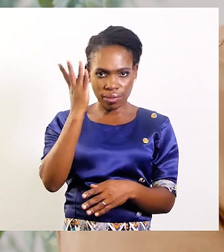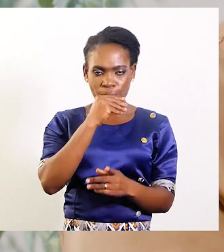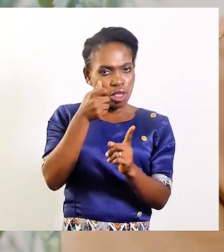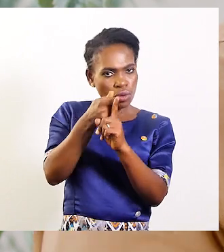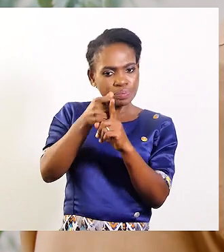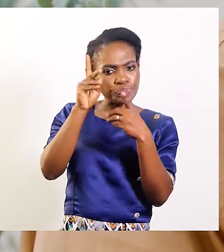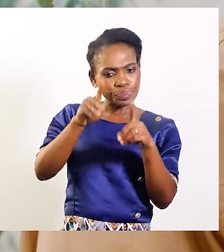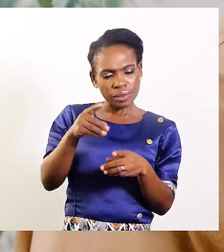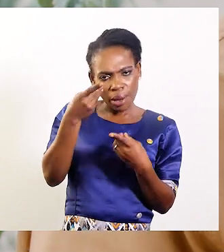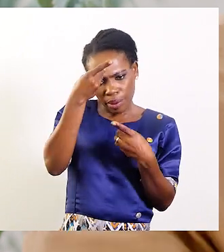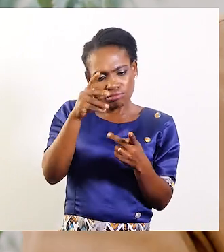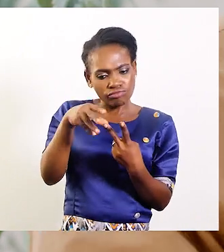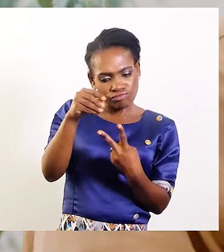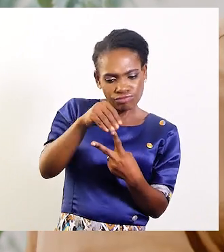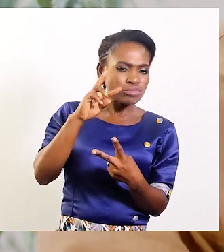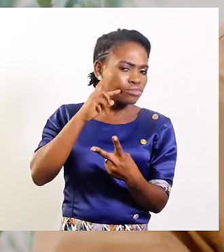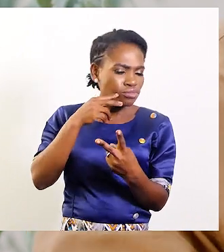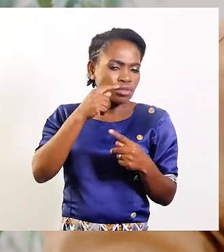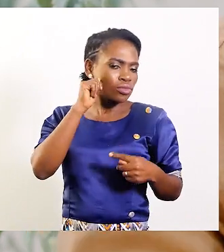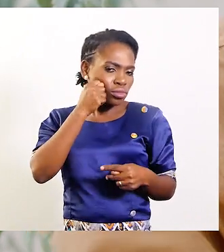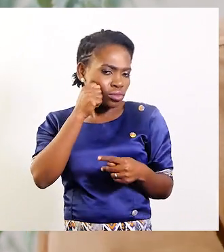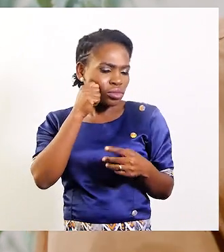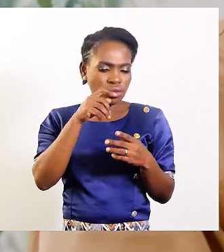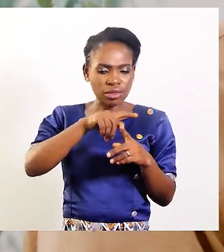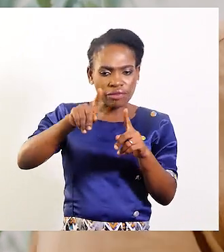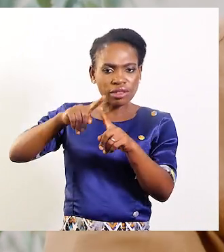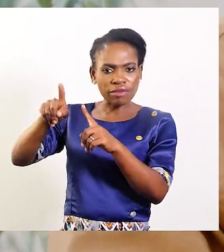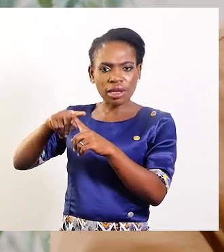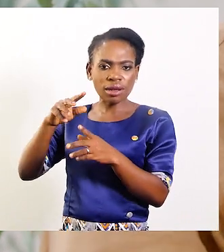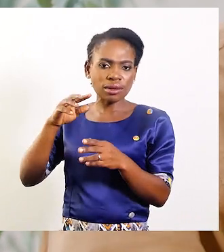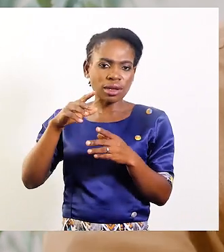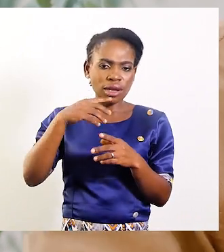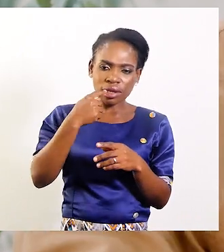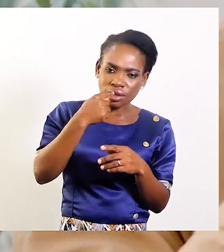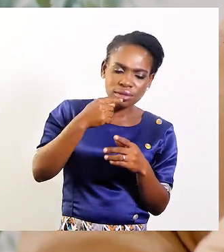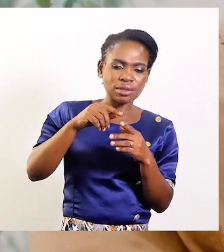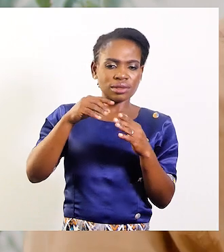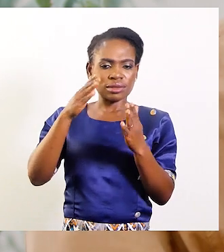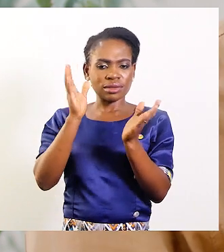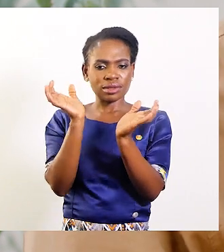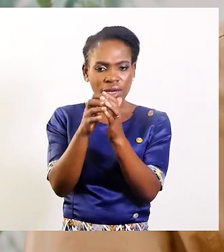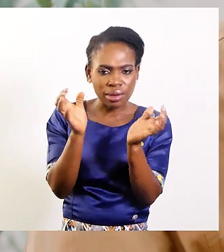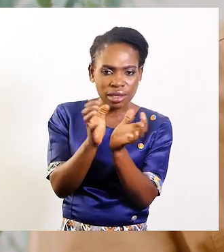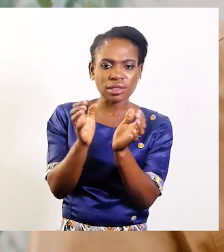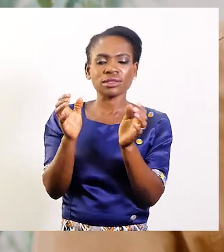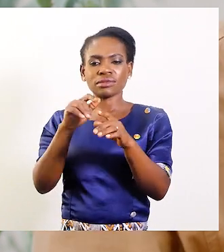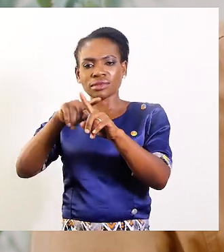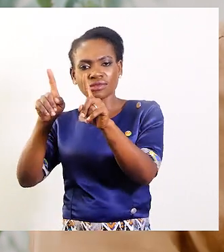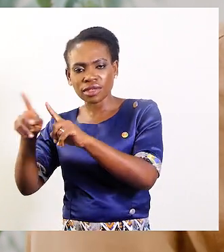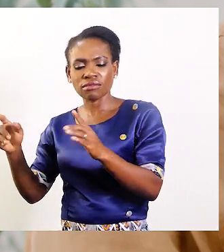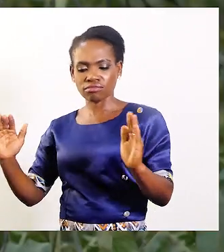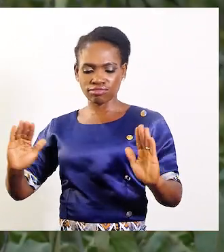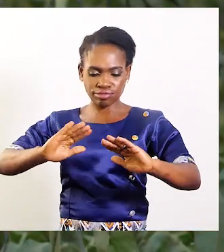you want to be put in the basket. Okay. So the tomatoes will be in there, carrots, cabbage. Yes. There was recently we even